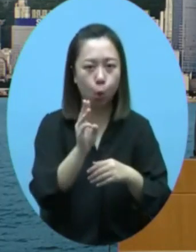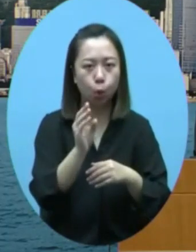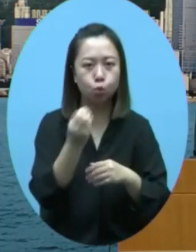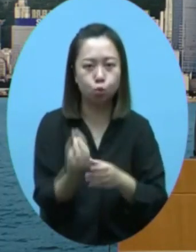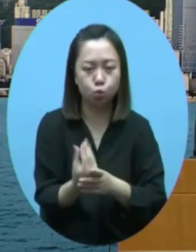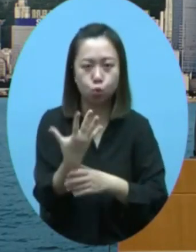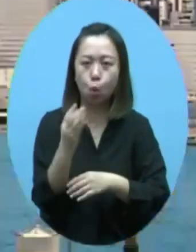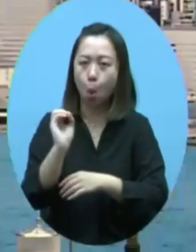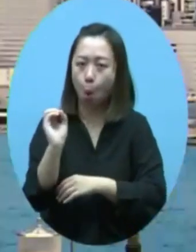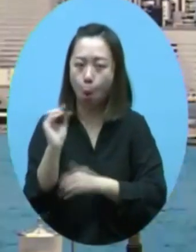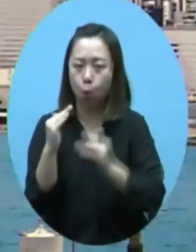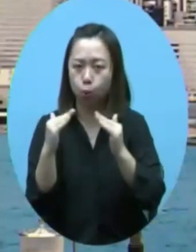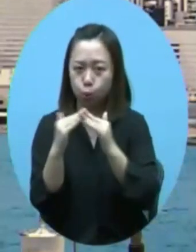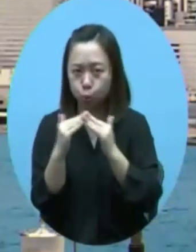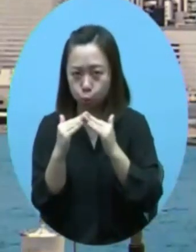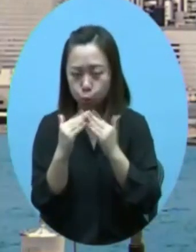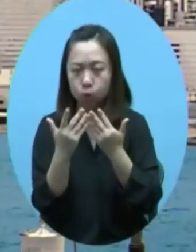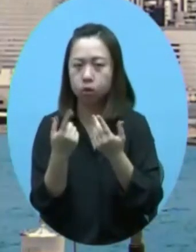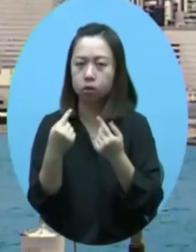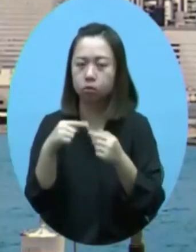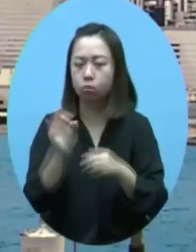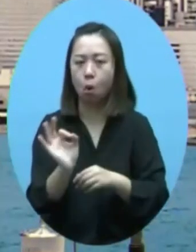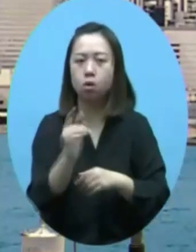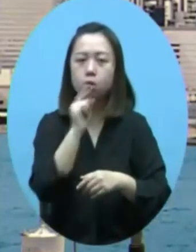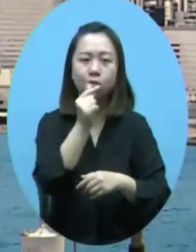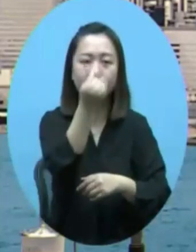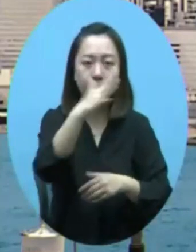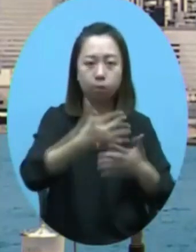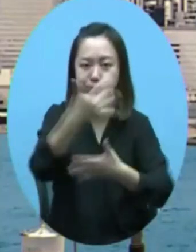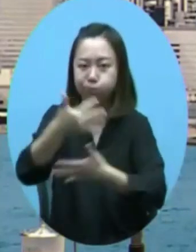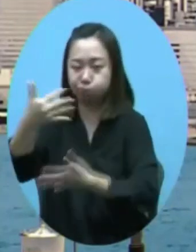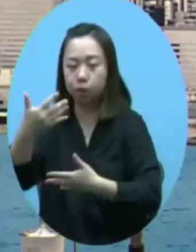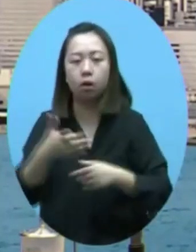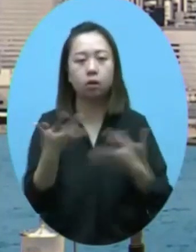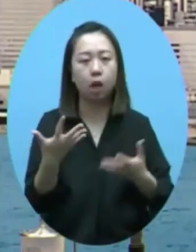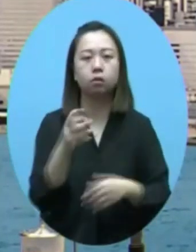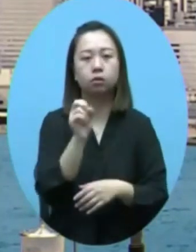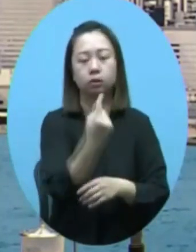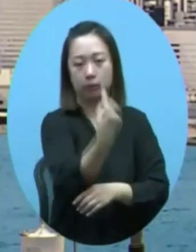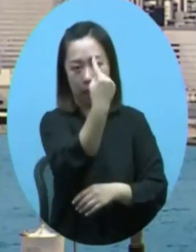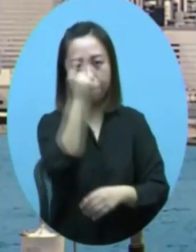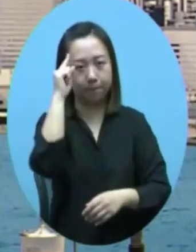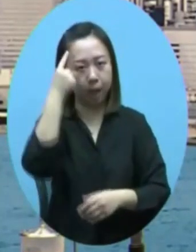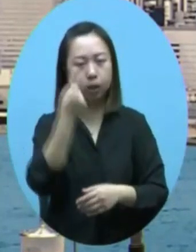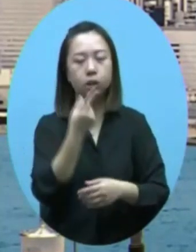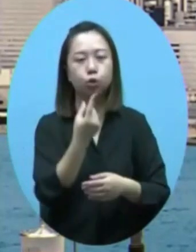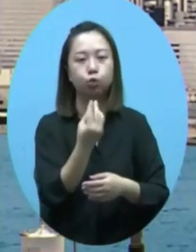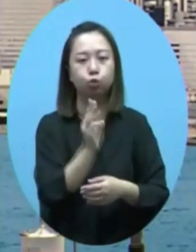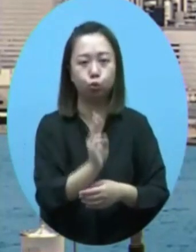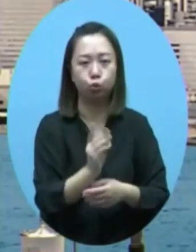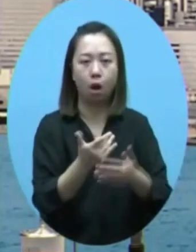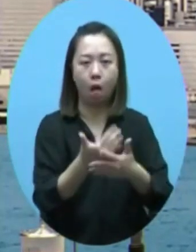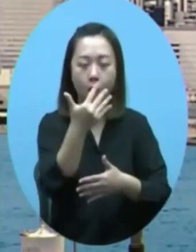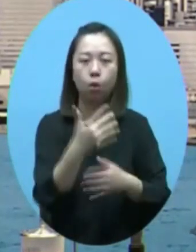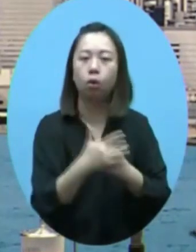Would it have other cases from Soi-Chun O Estate? Well, there are quite a dozen of blocks in Soi-Chun O Estate. Currently, they only have cases in